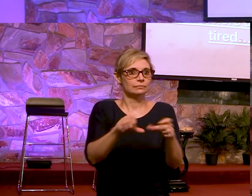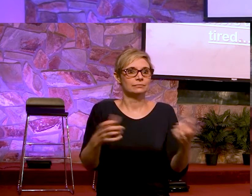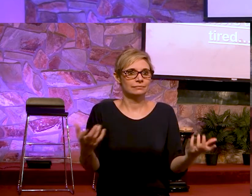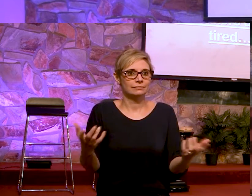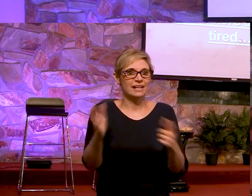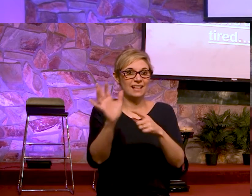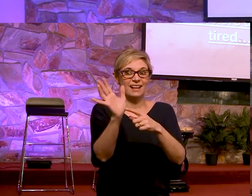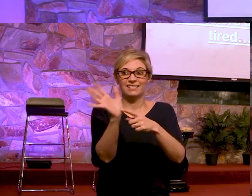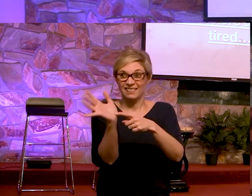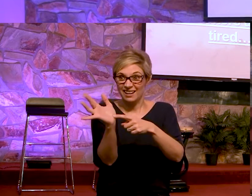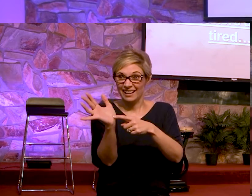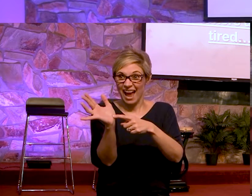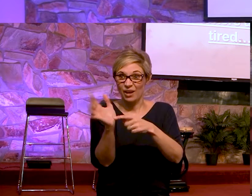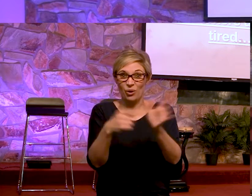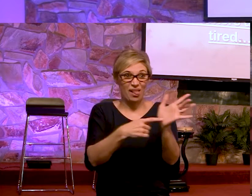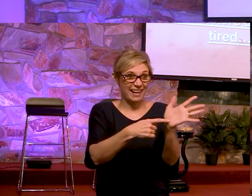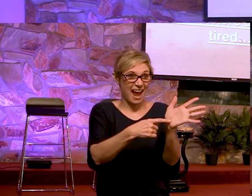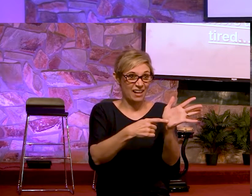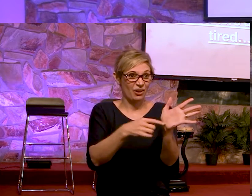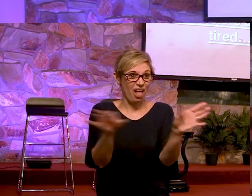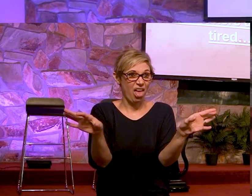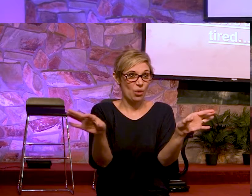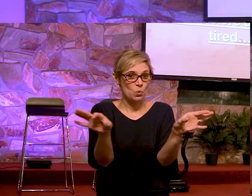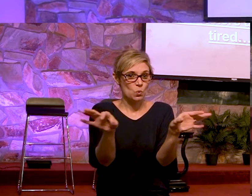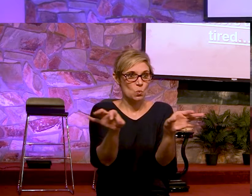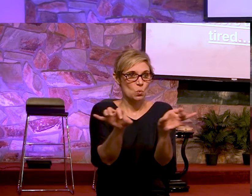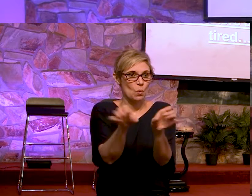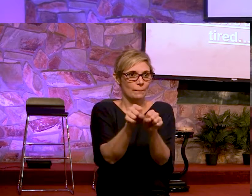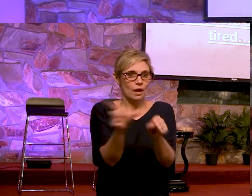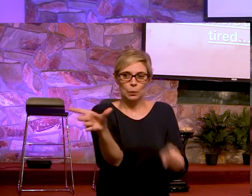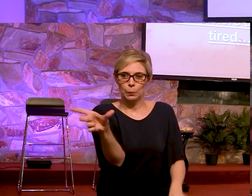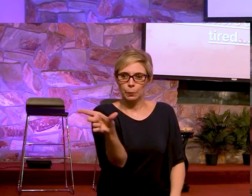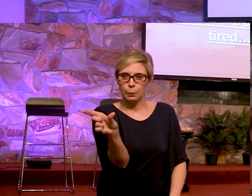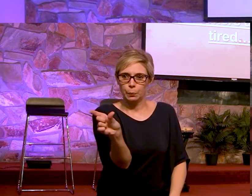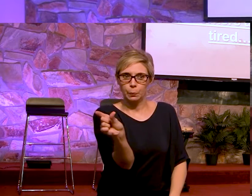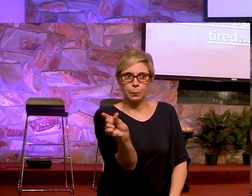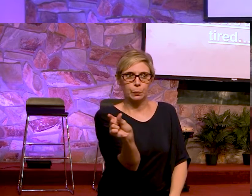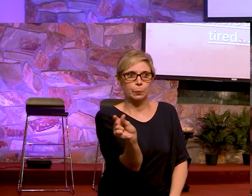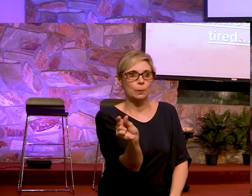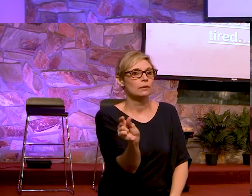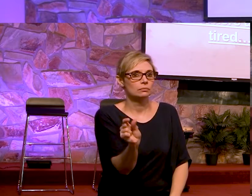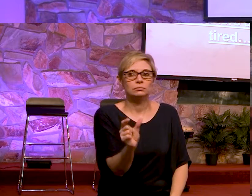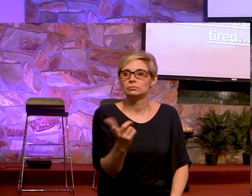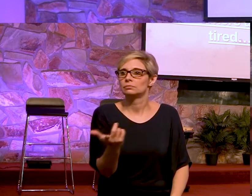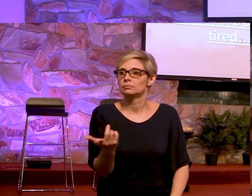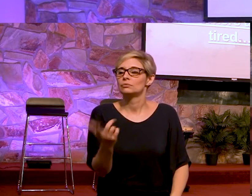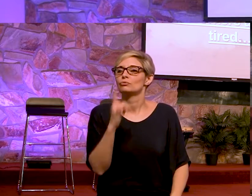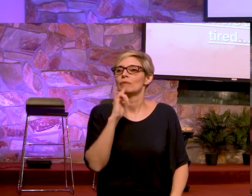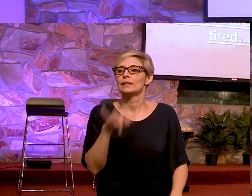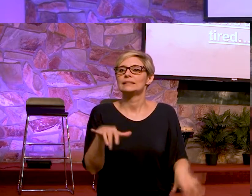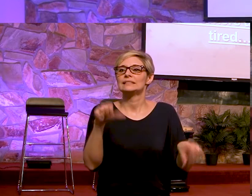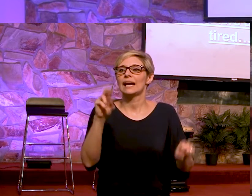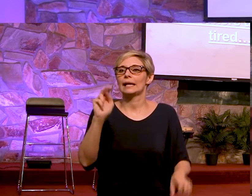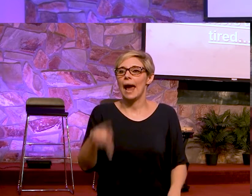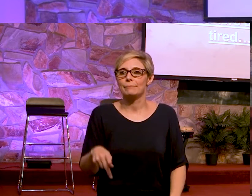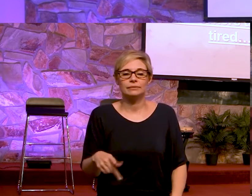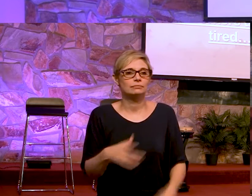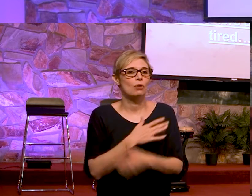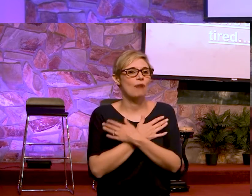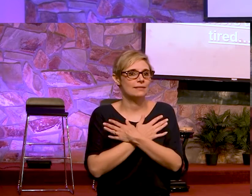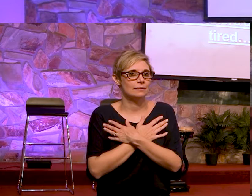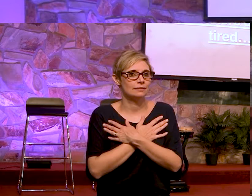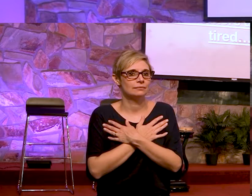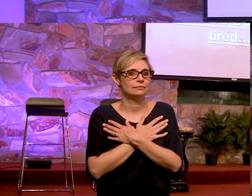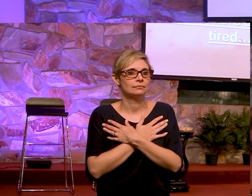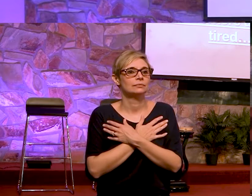take a good nap. Get some rest. Because if you